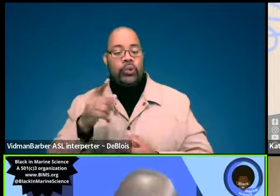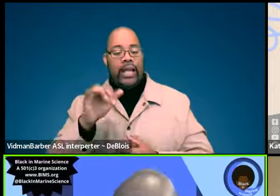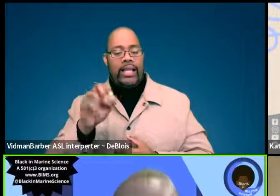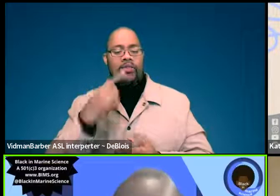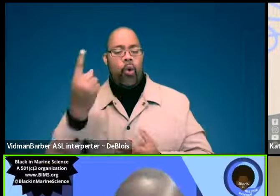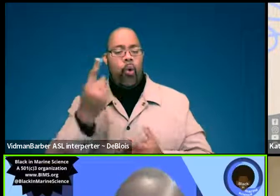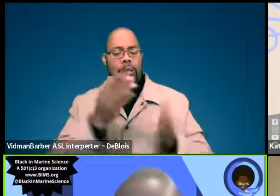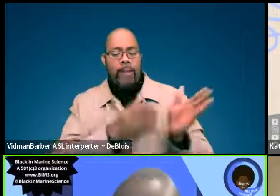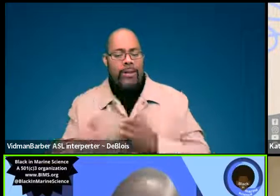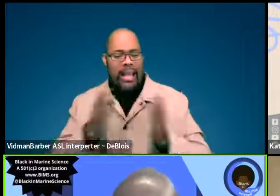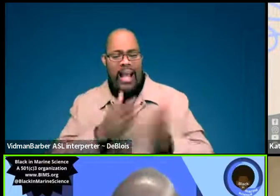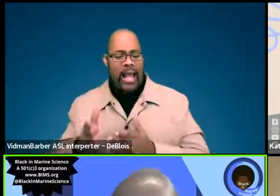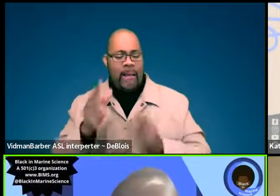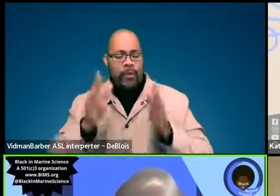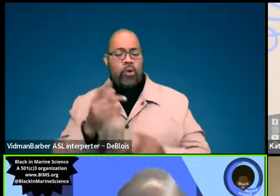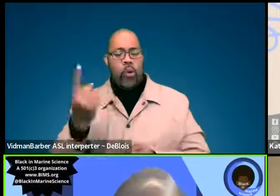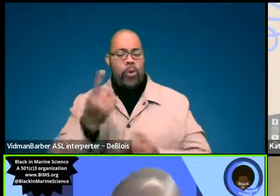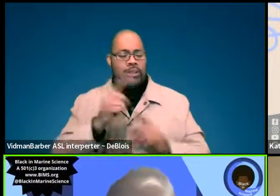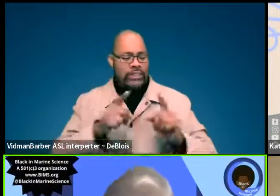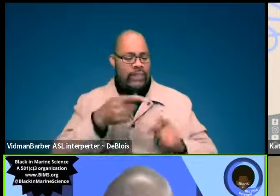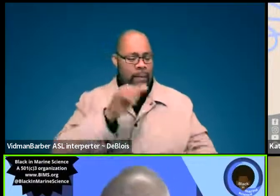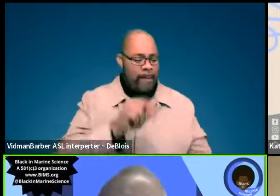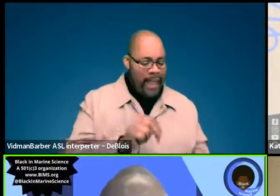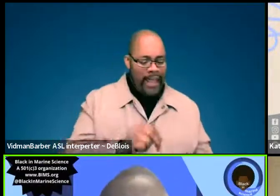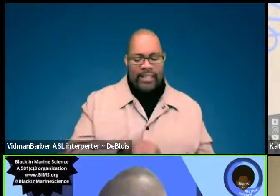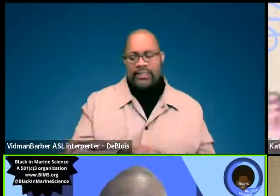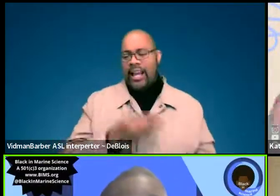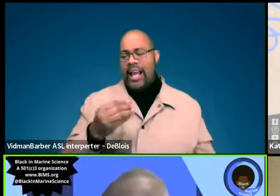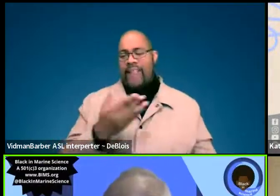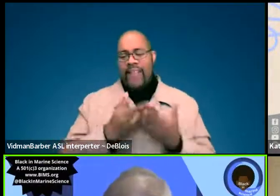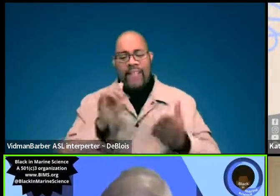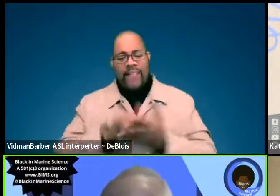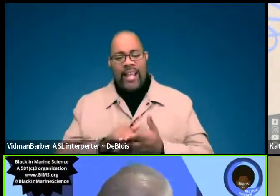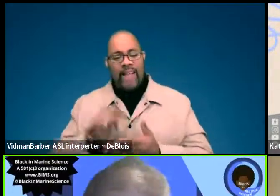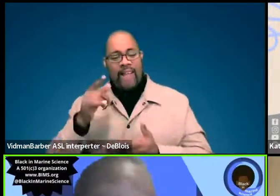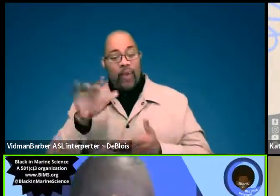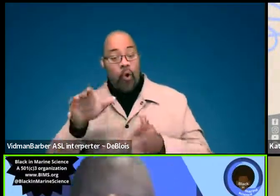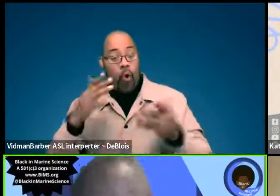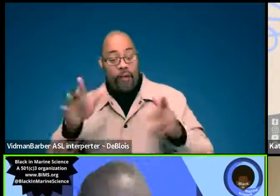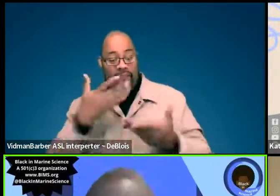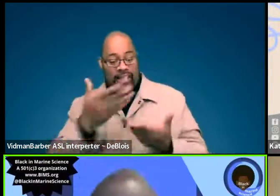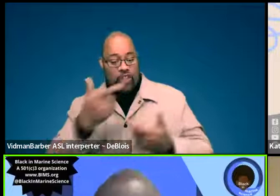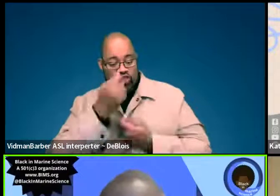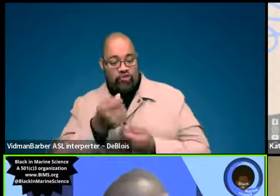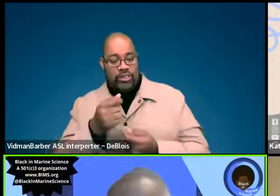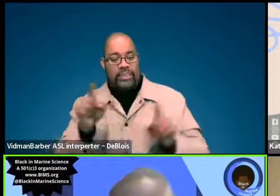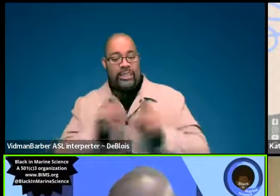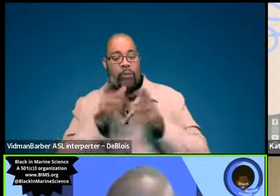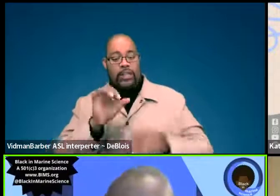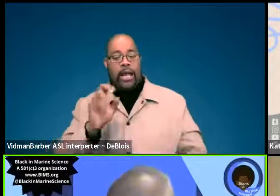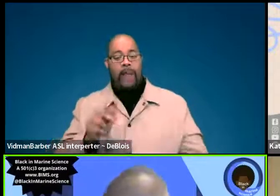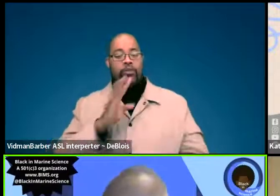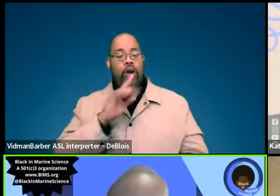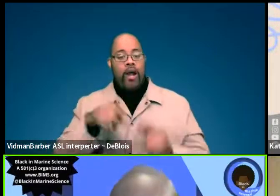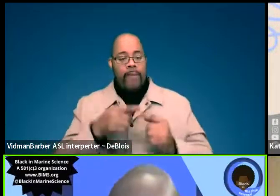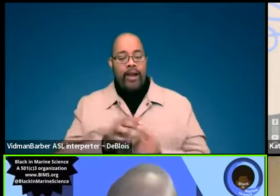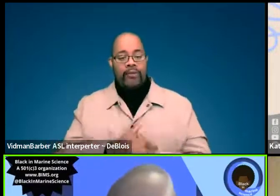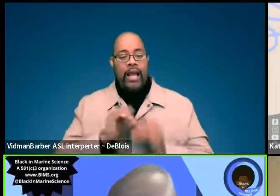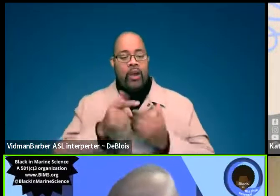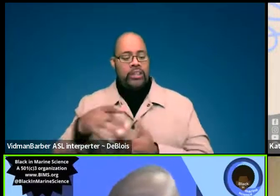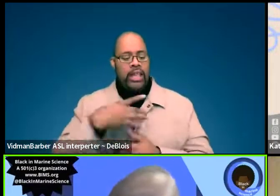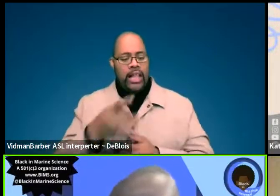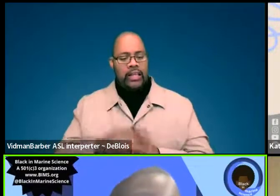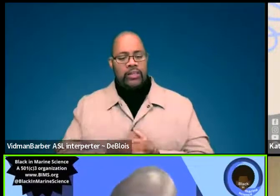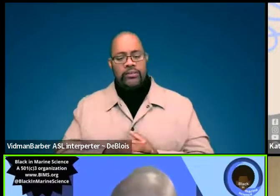like a planner type of person. So she uses different pens and stuff like that, things that you're already interested in. The same way Diamond was talking about how she likes